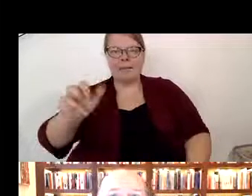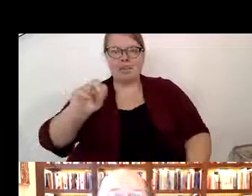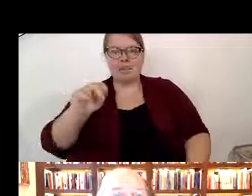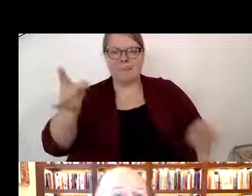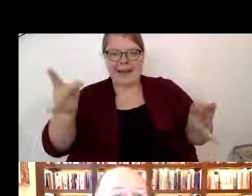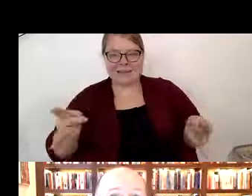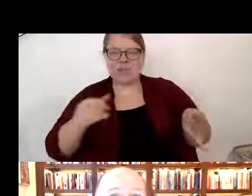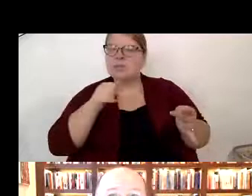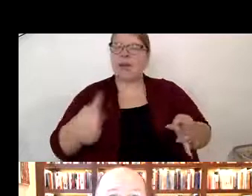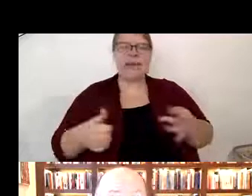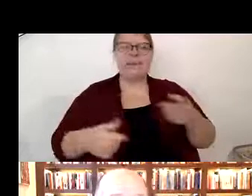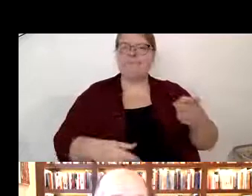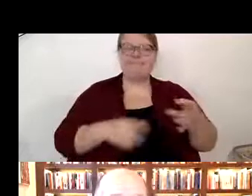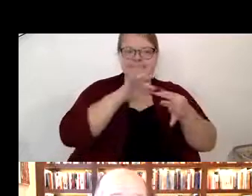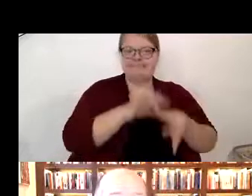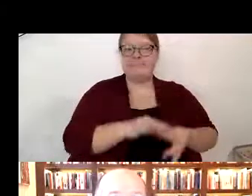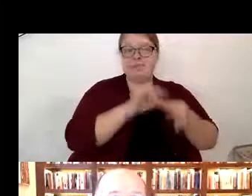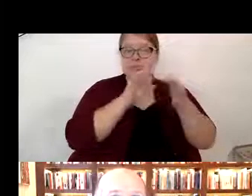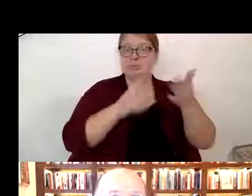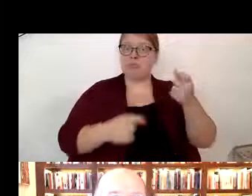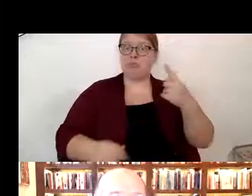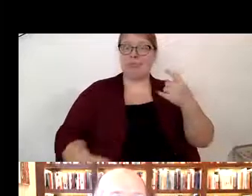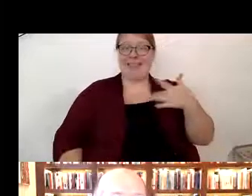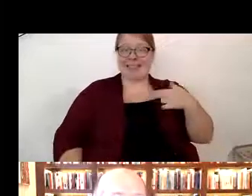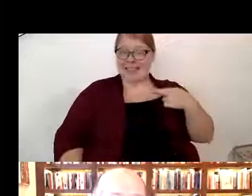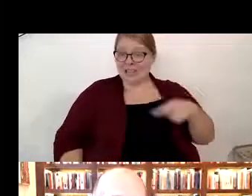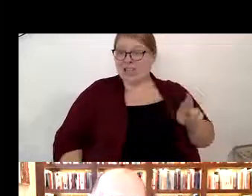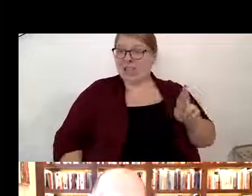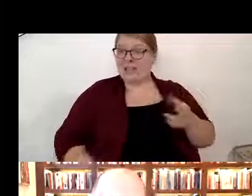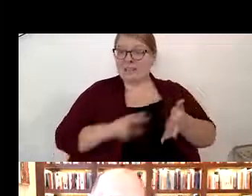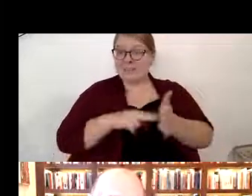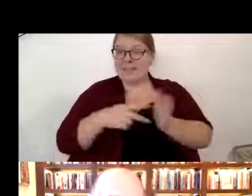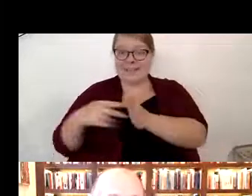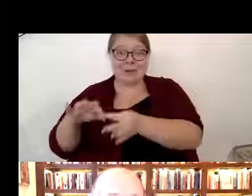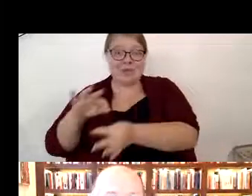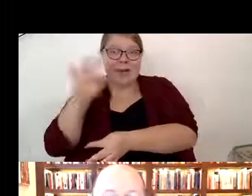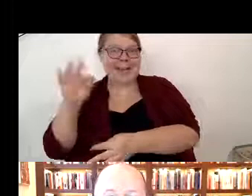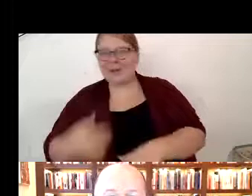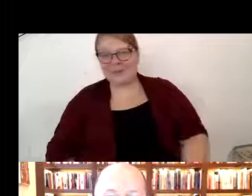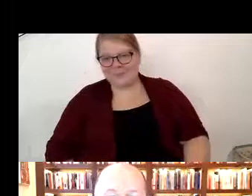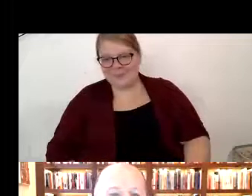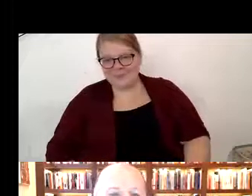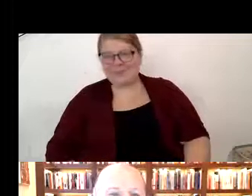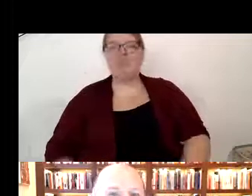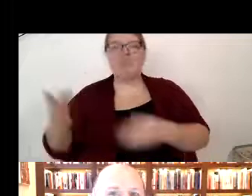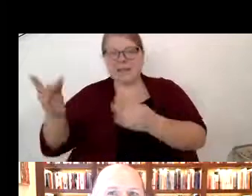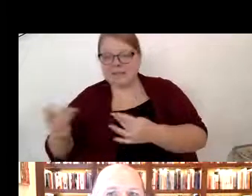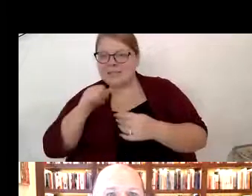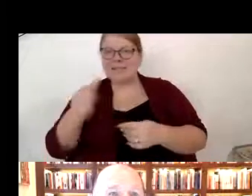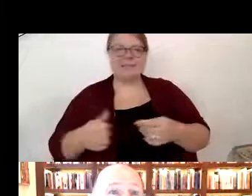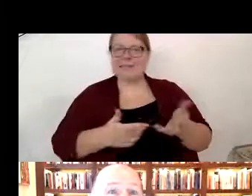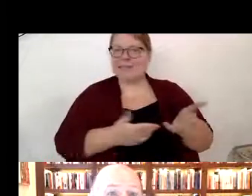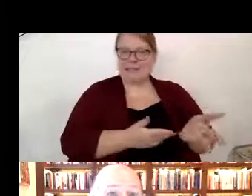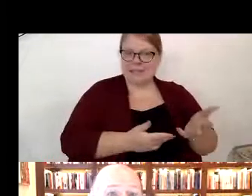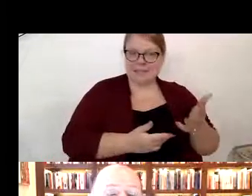mindfulness any more than religiosity constitutes spirituality. Like, religiosity might be